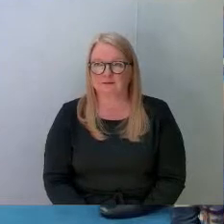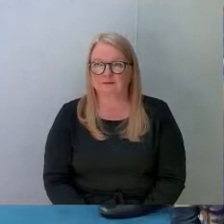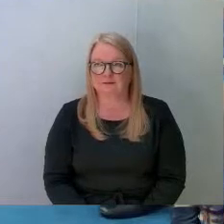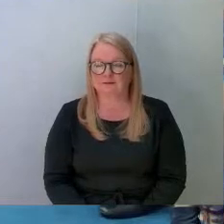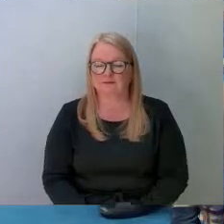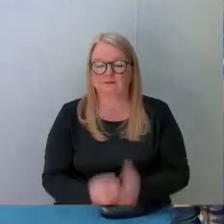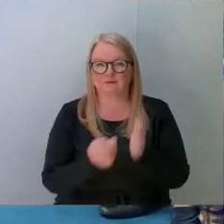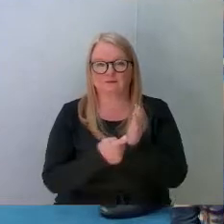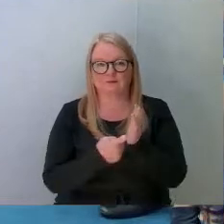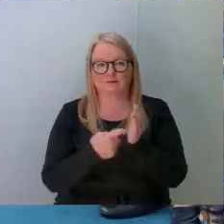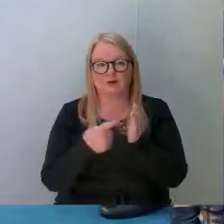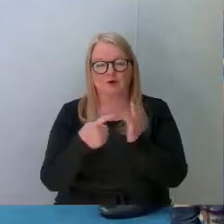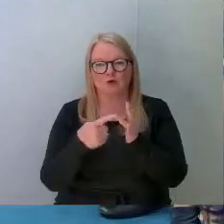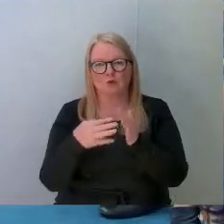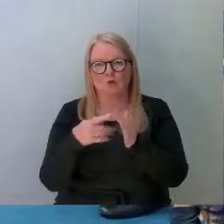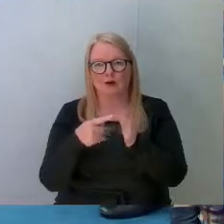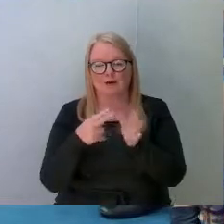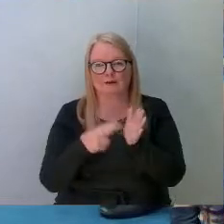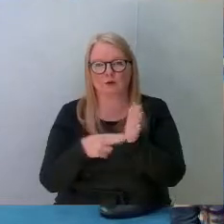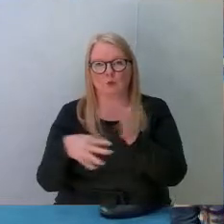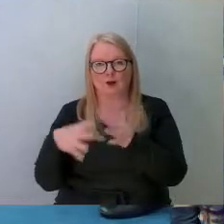Lauren Wise.